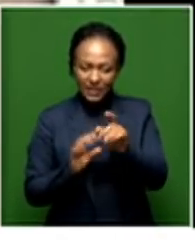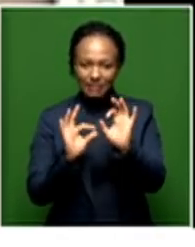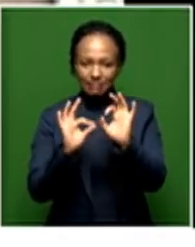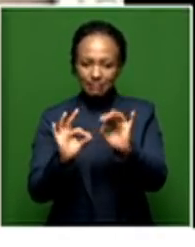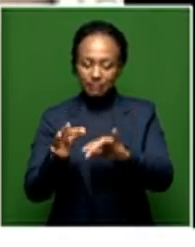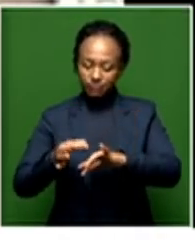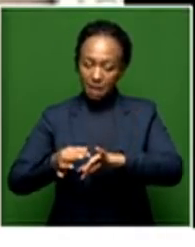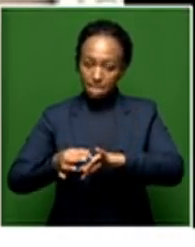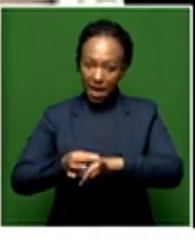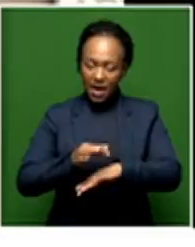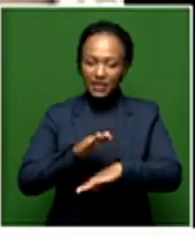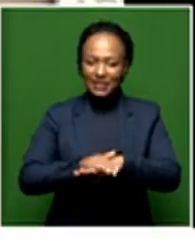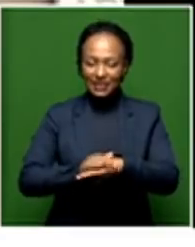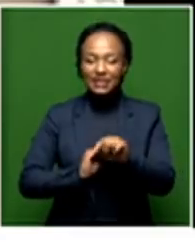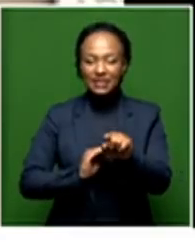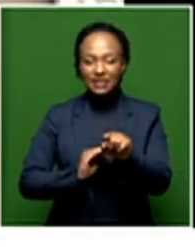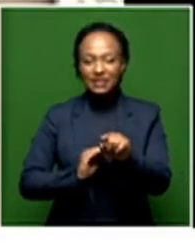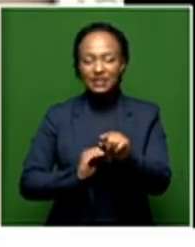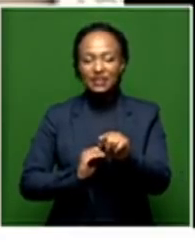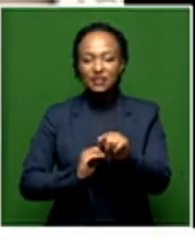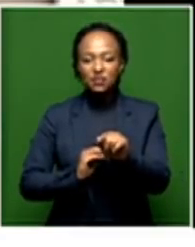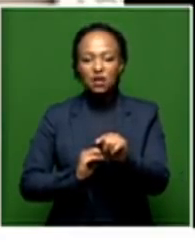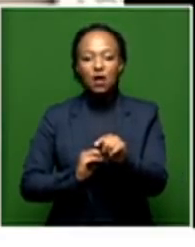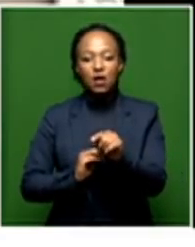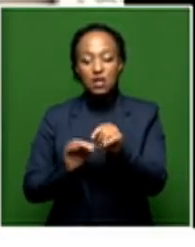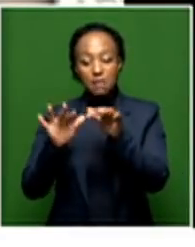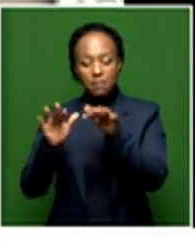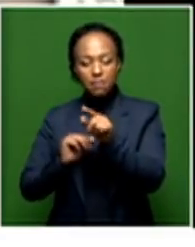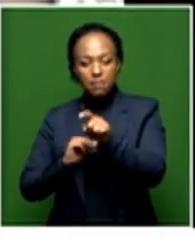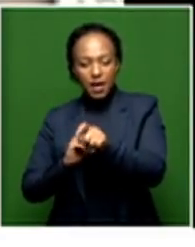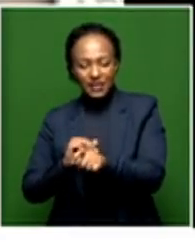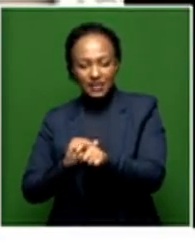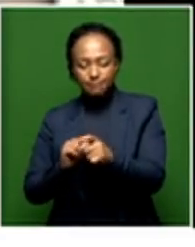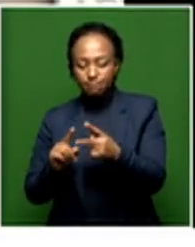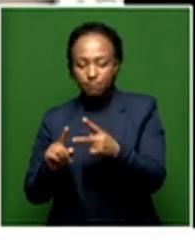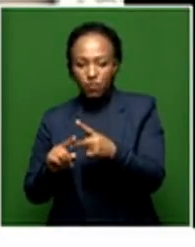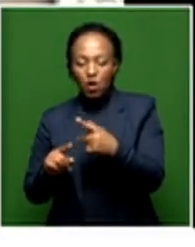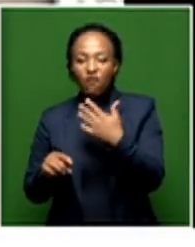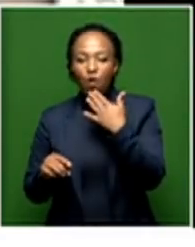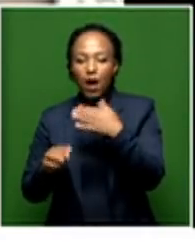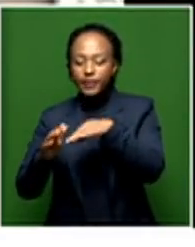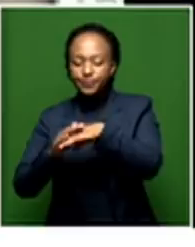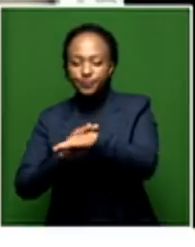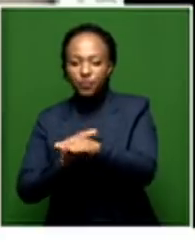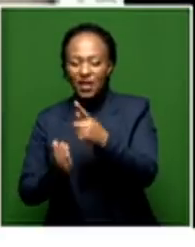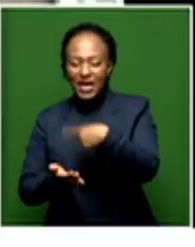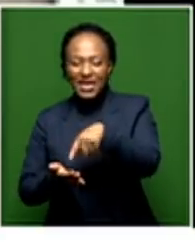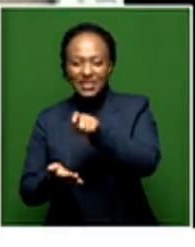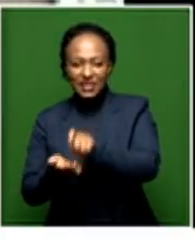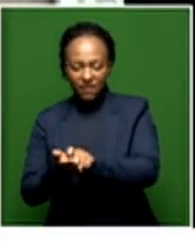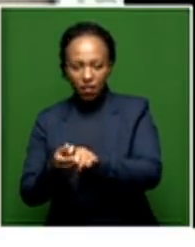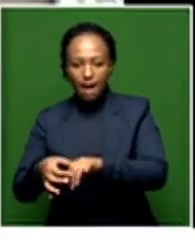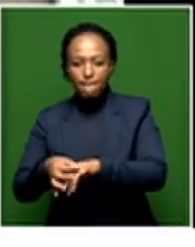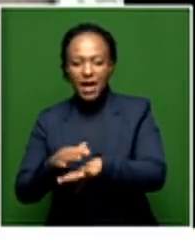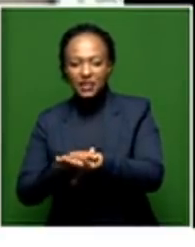status, people would then have to enter into civil marriages. But that did